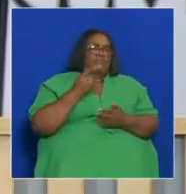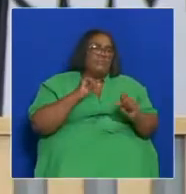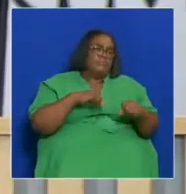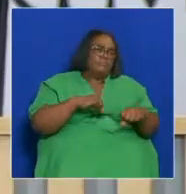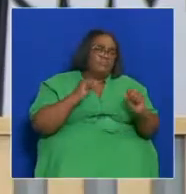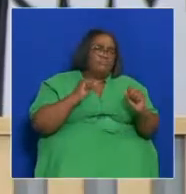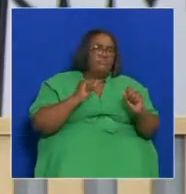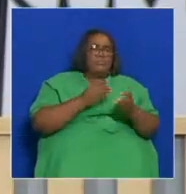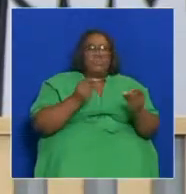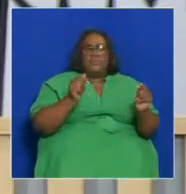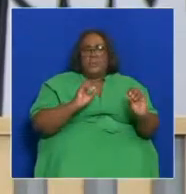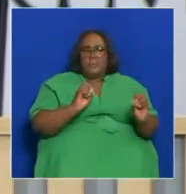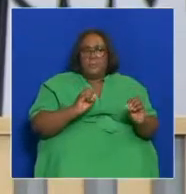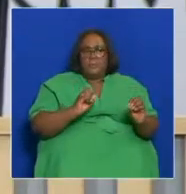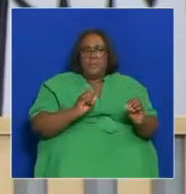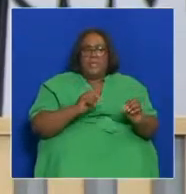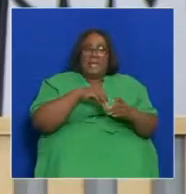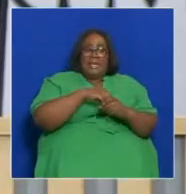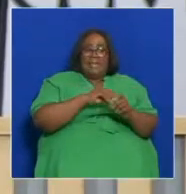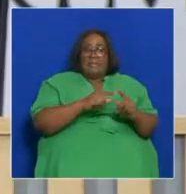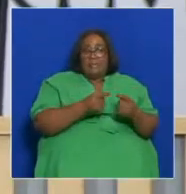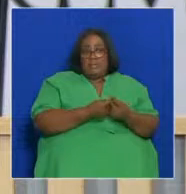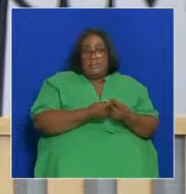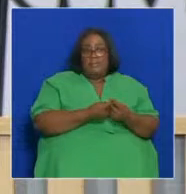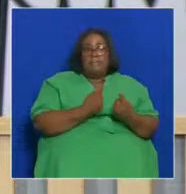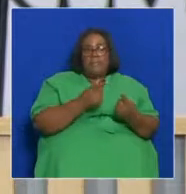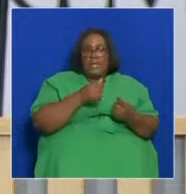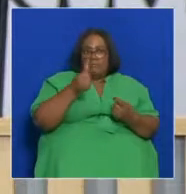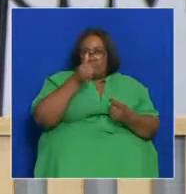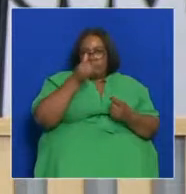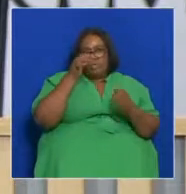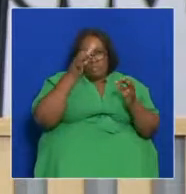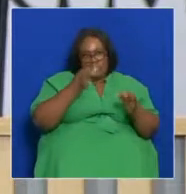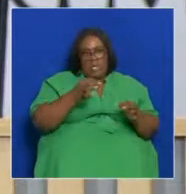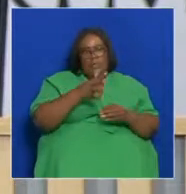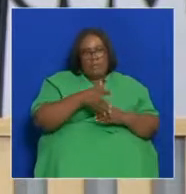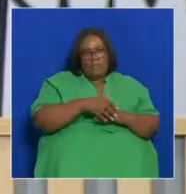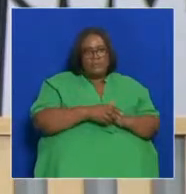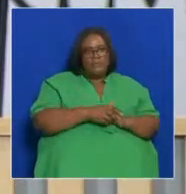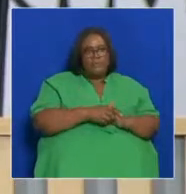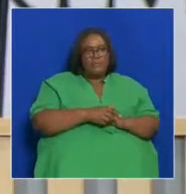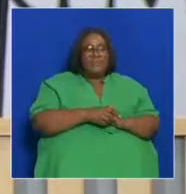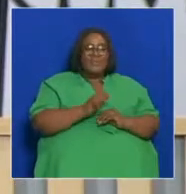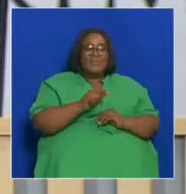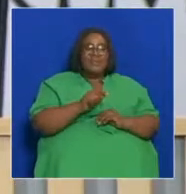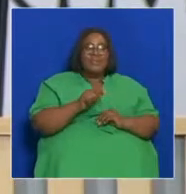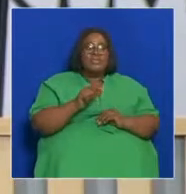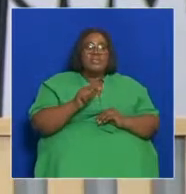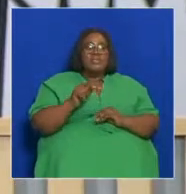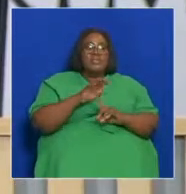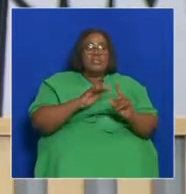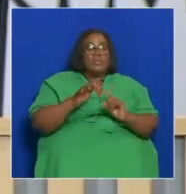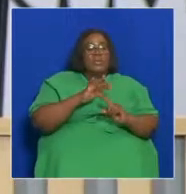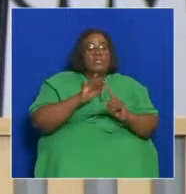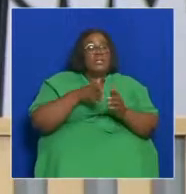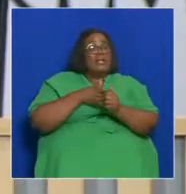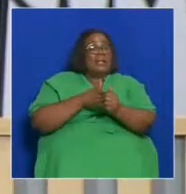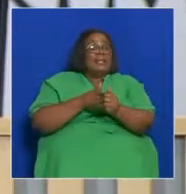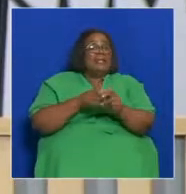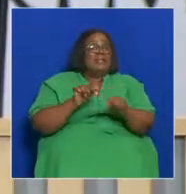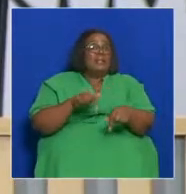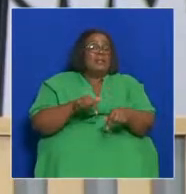within the team. In this situation, unfortunately, the lead, instead of